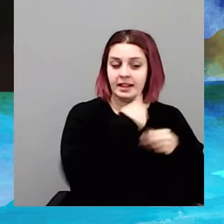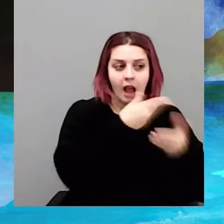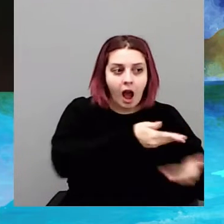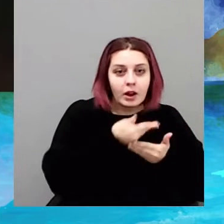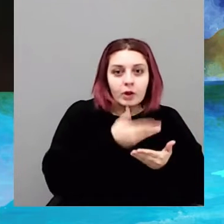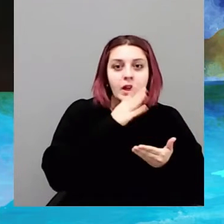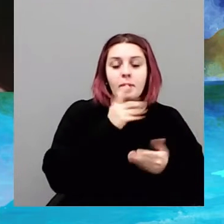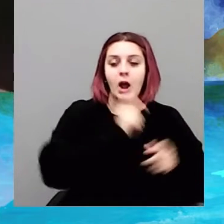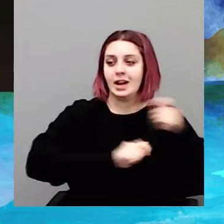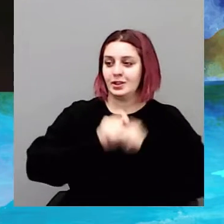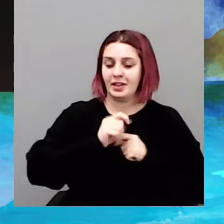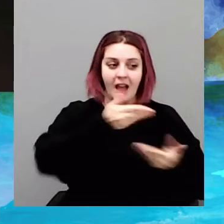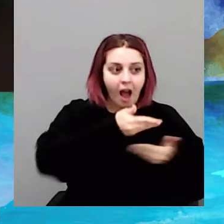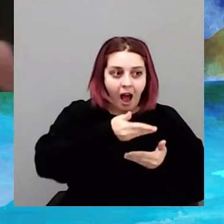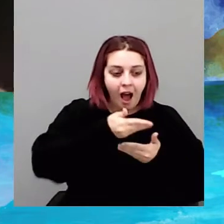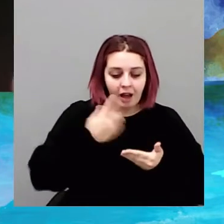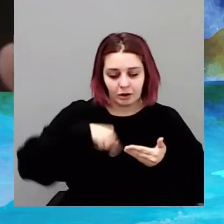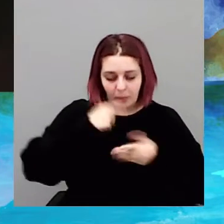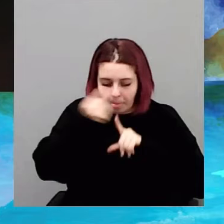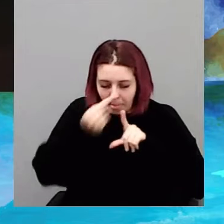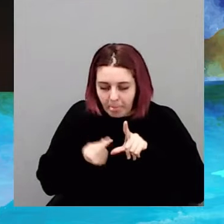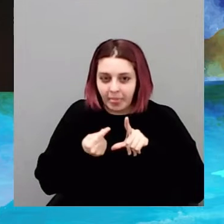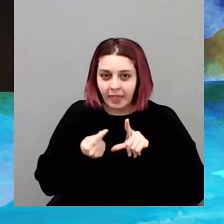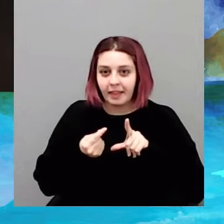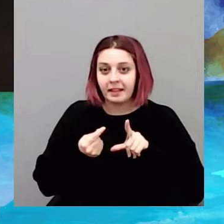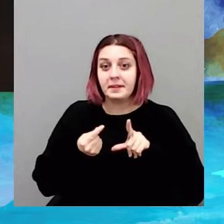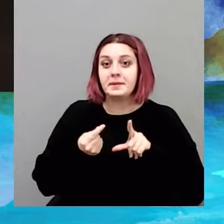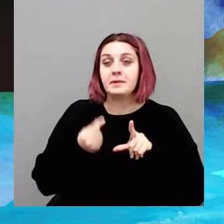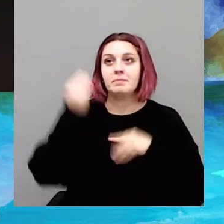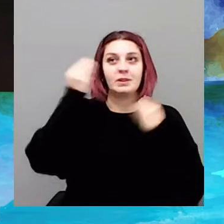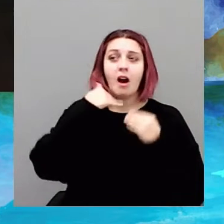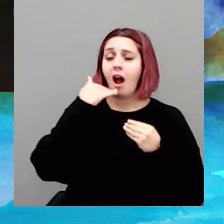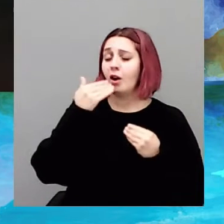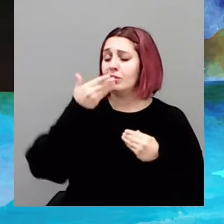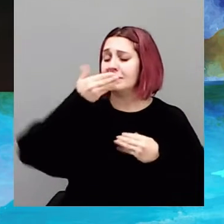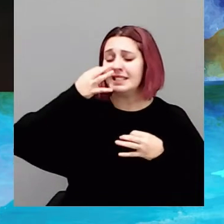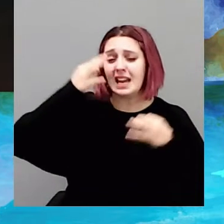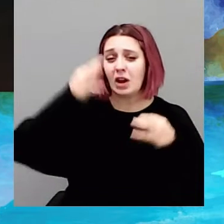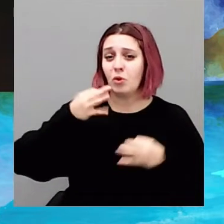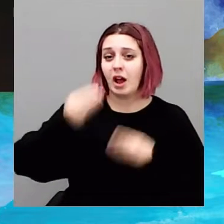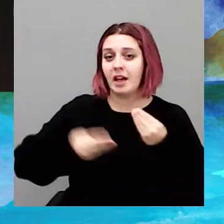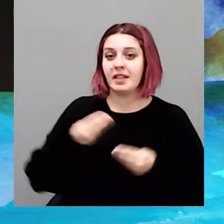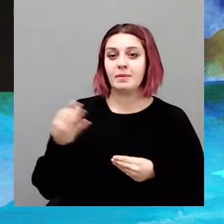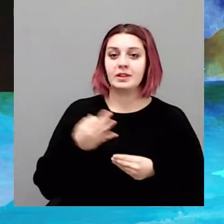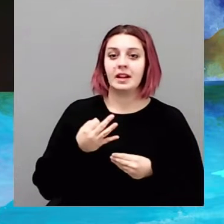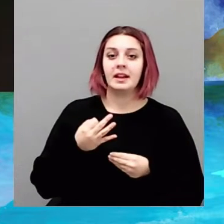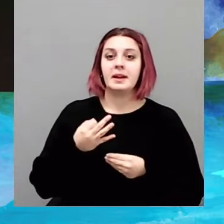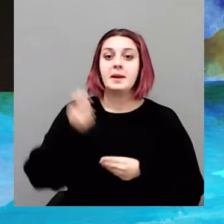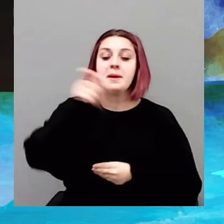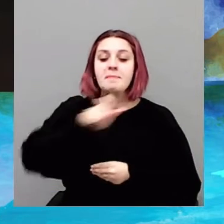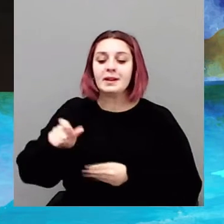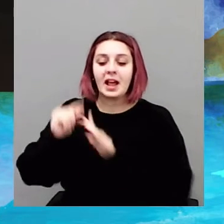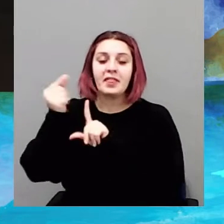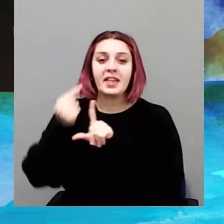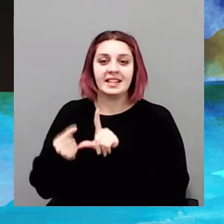these objects, these support devices. What we're doing is creating a lot